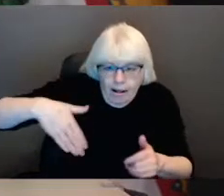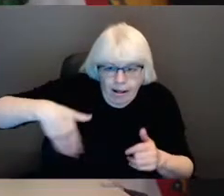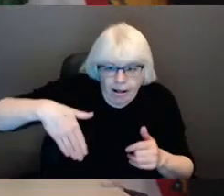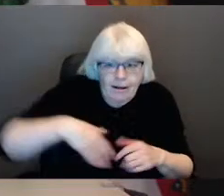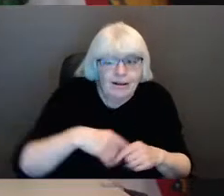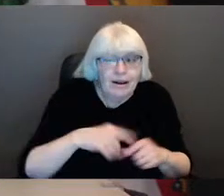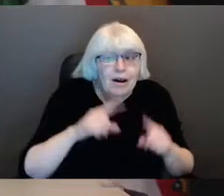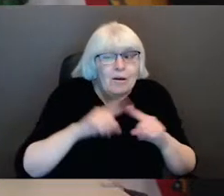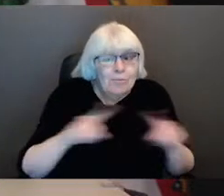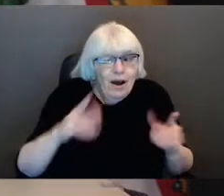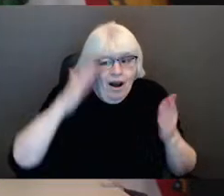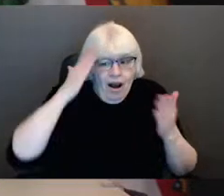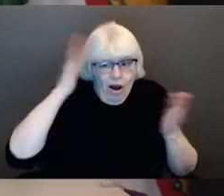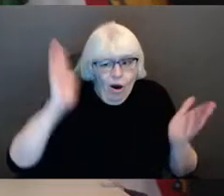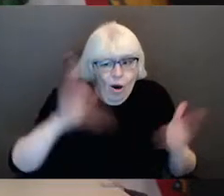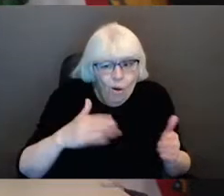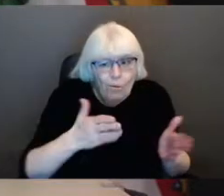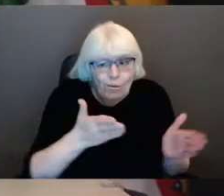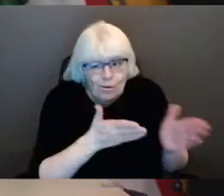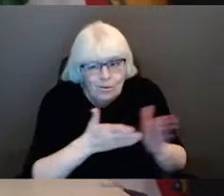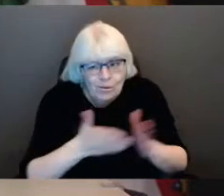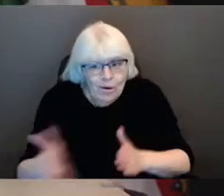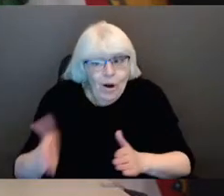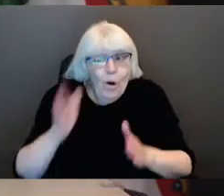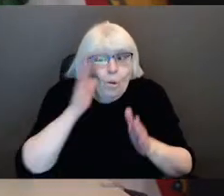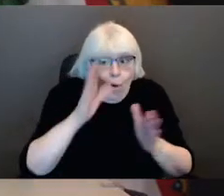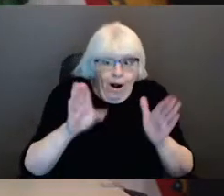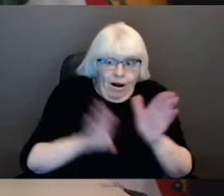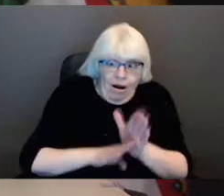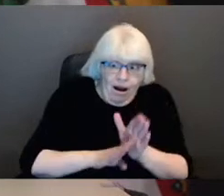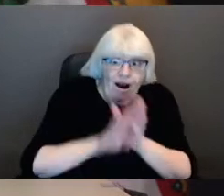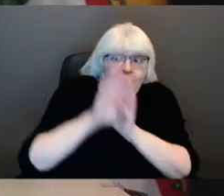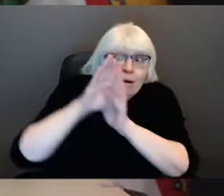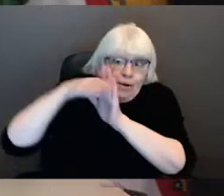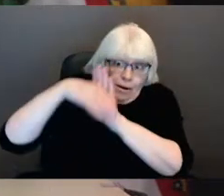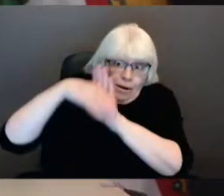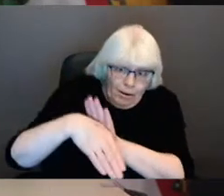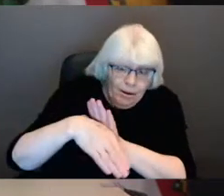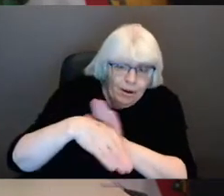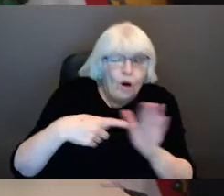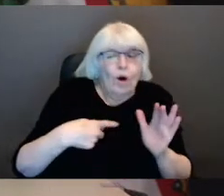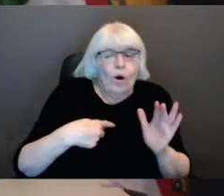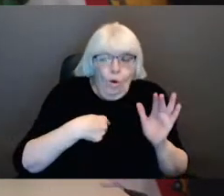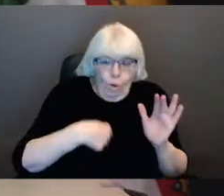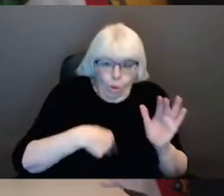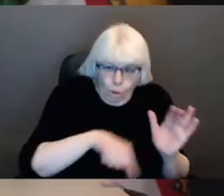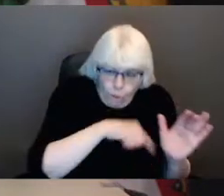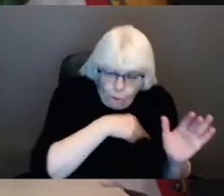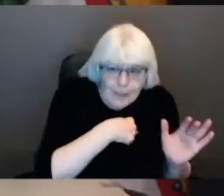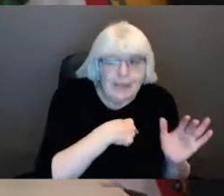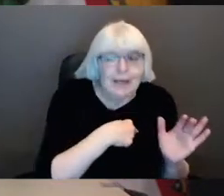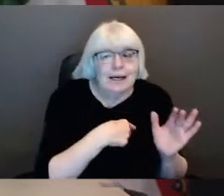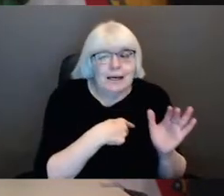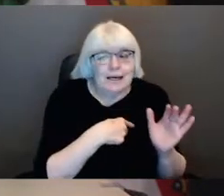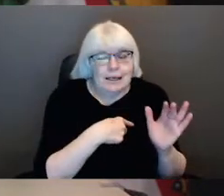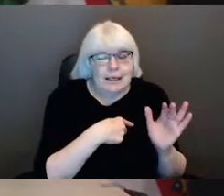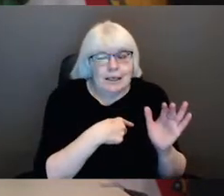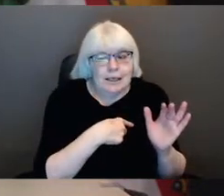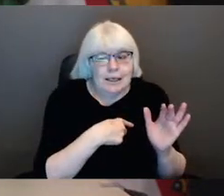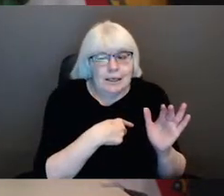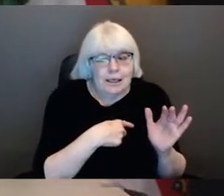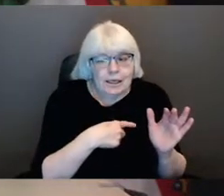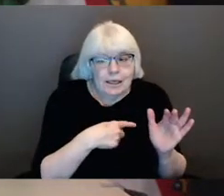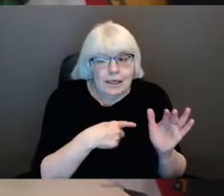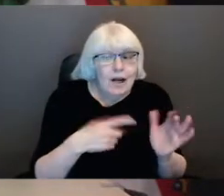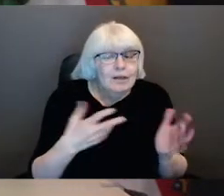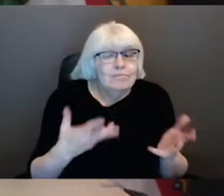But I really don't think we've gone as far to say, what that extent would look like beyond. I think we